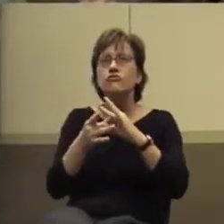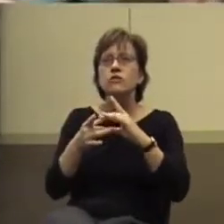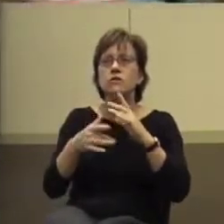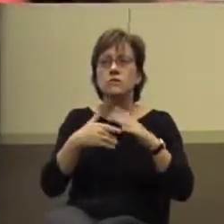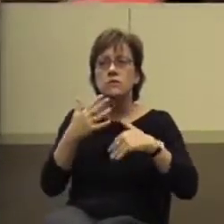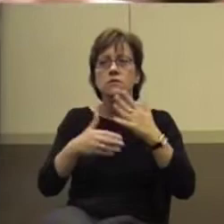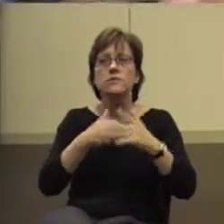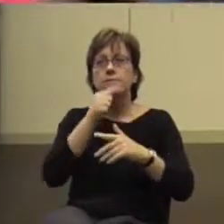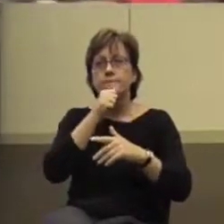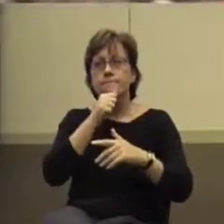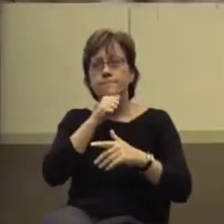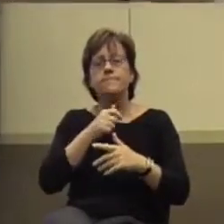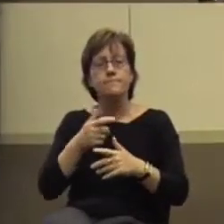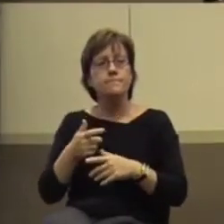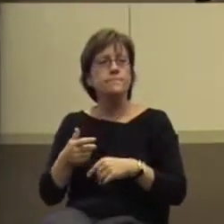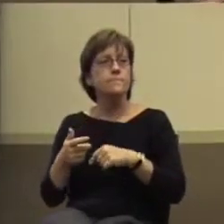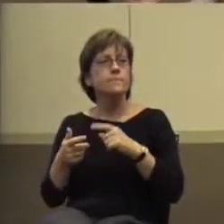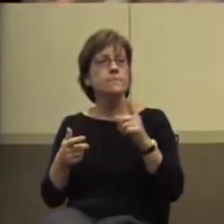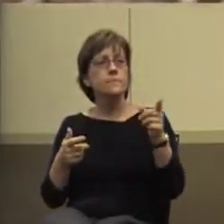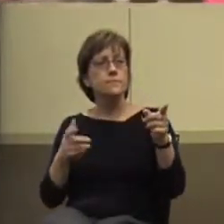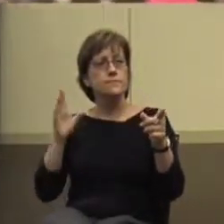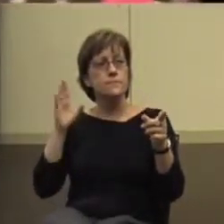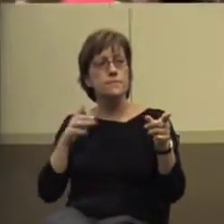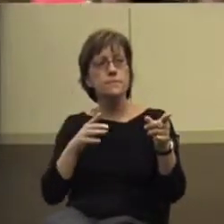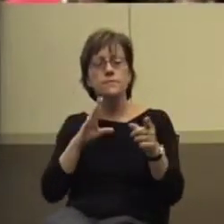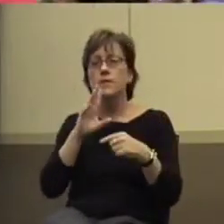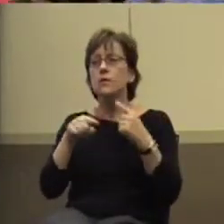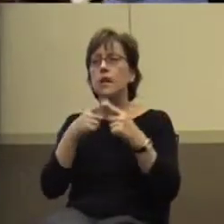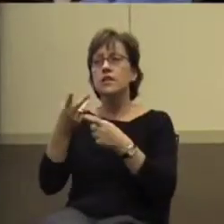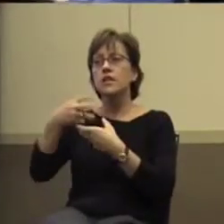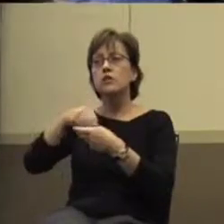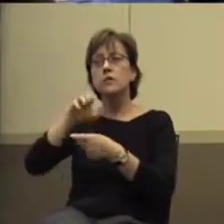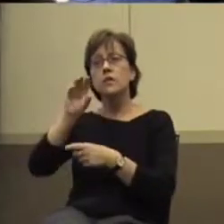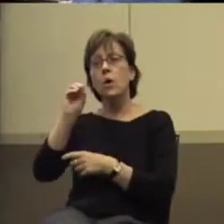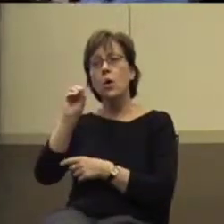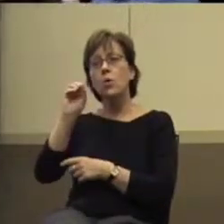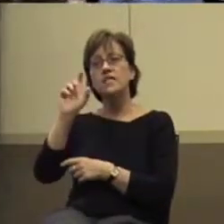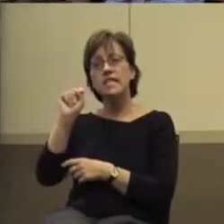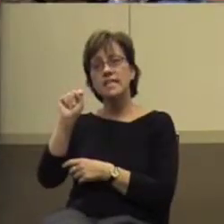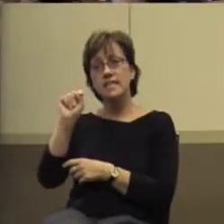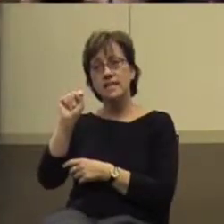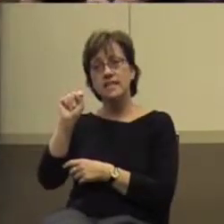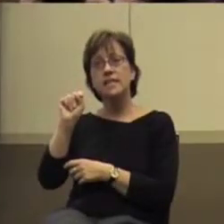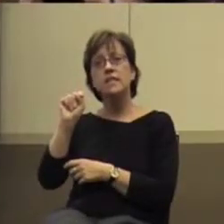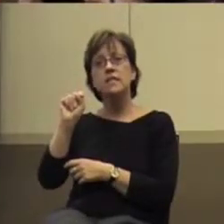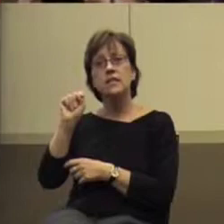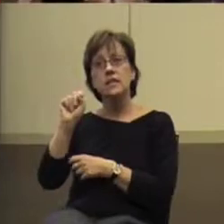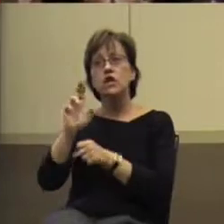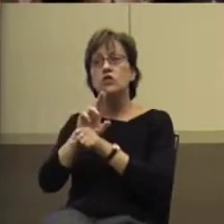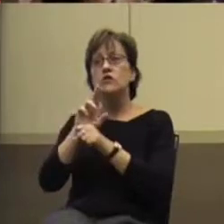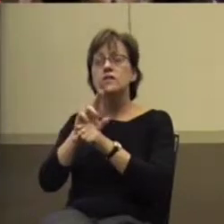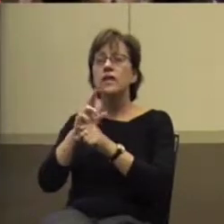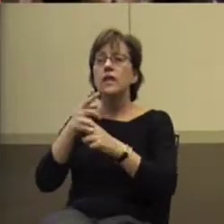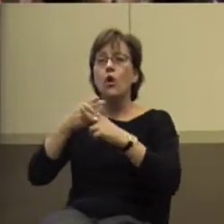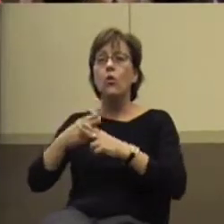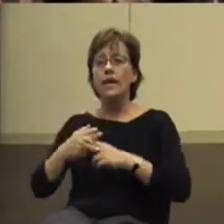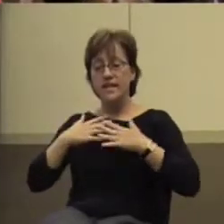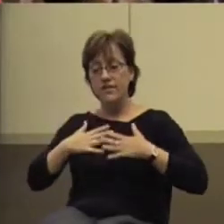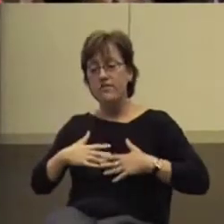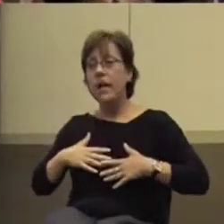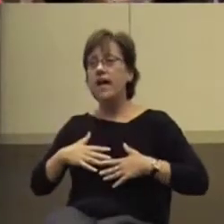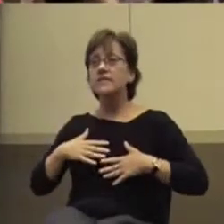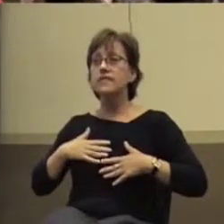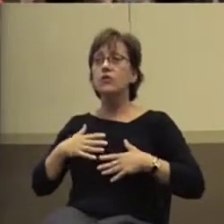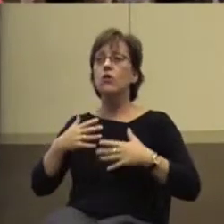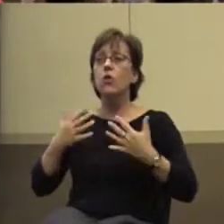To keep getting through it. Yeah. Talk about including the OT, and maybe using like a weighted vest or weighted blanket